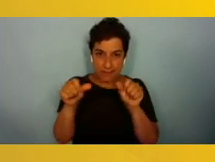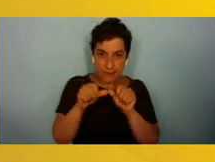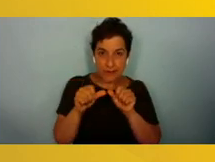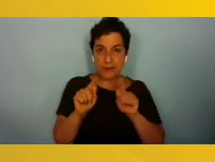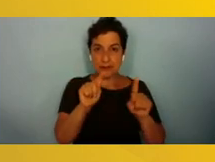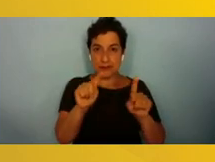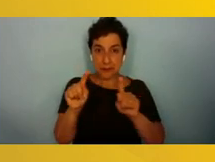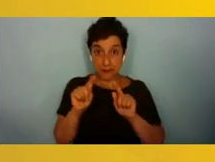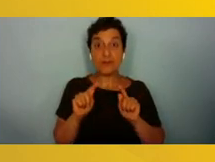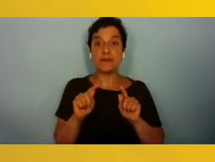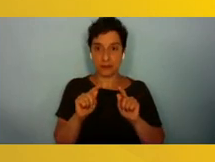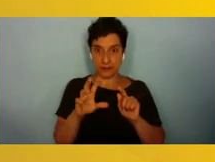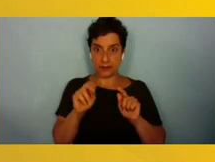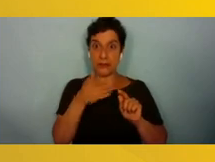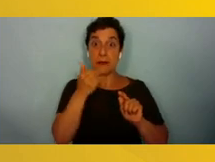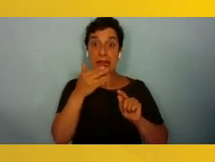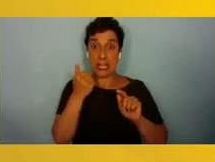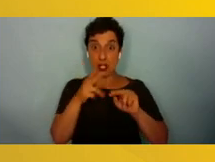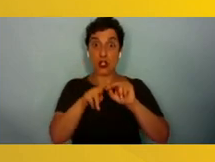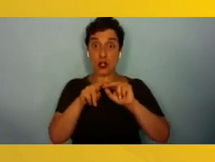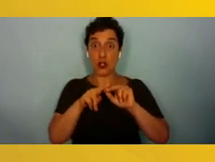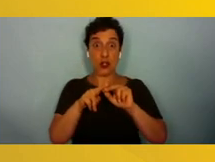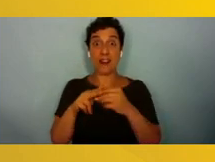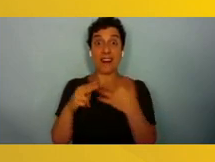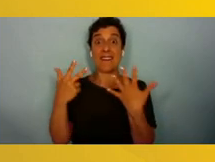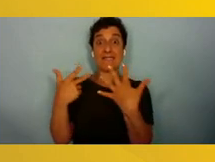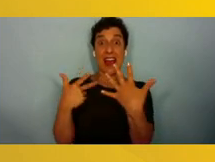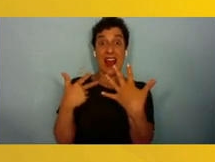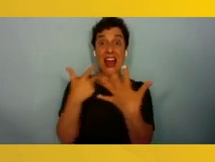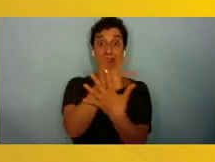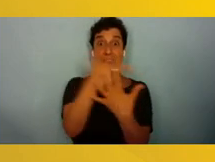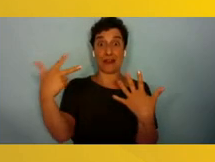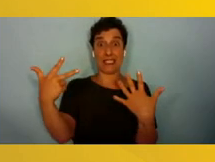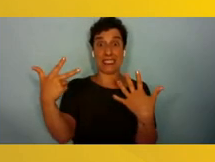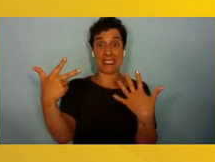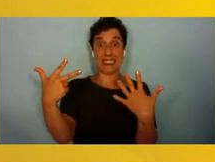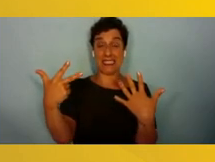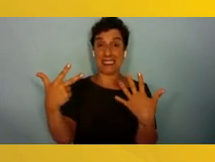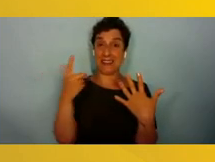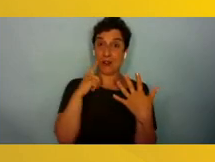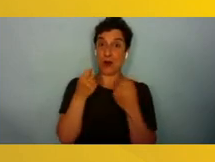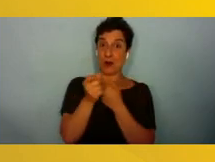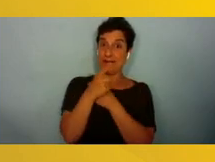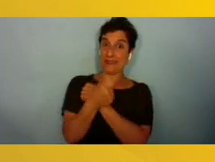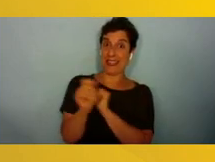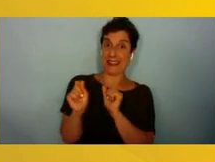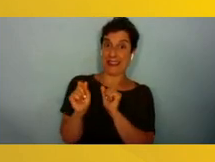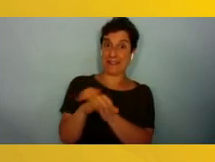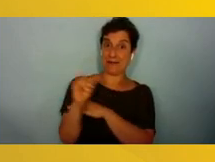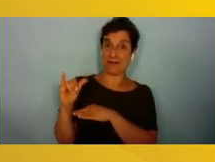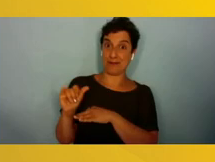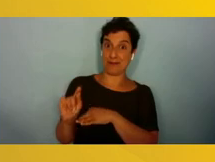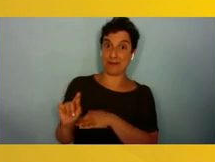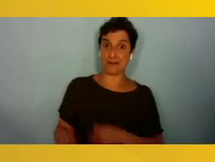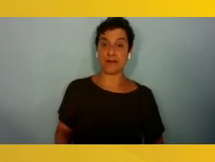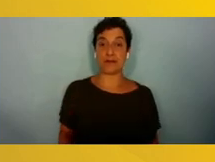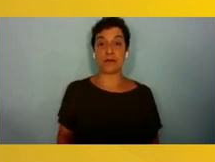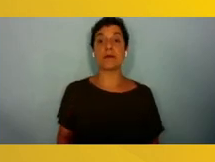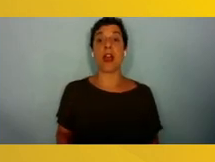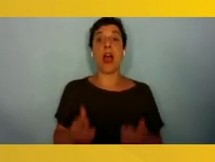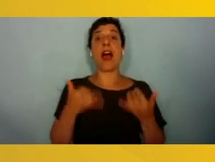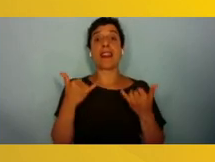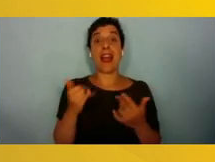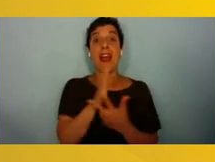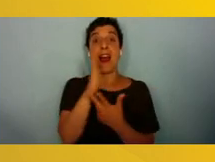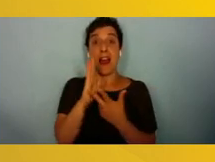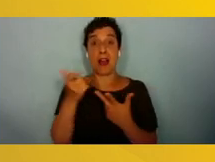Okay, we did a little better. Now we got 3 out of 5 on the number of whales saved. Okay, so now we're gonna try out whale reporting.